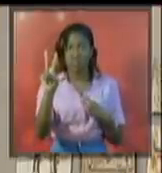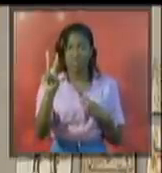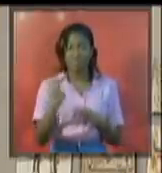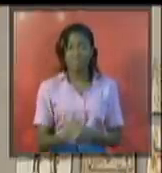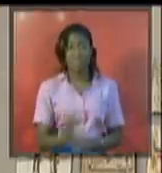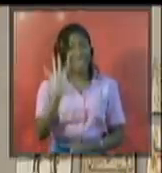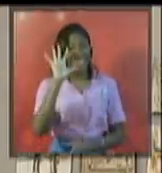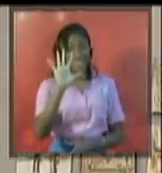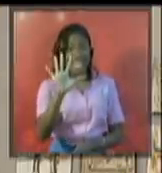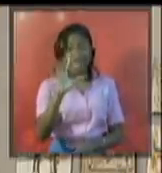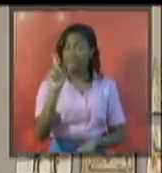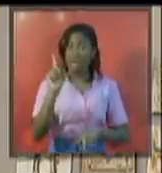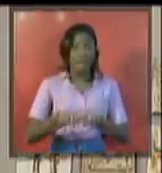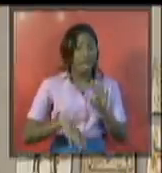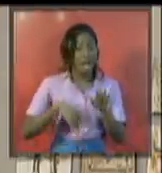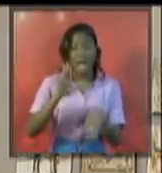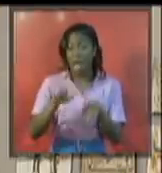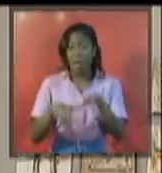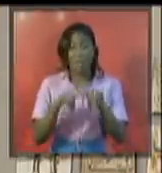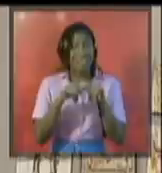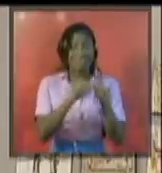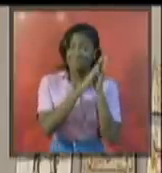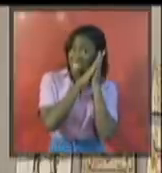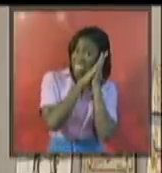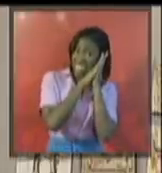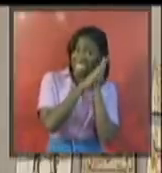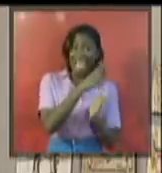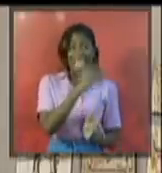dependency unit and 6 persons who are currently in the ICU.